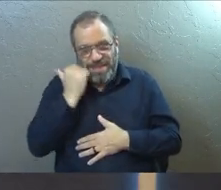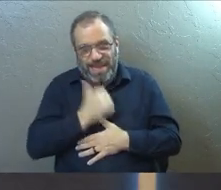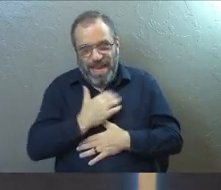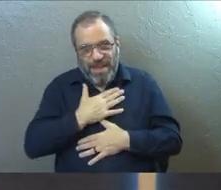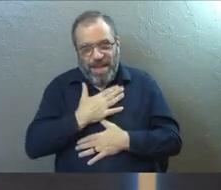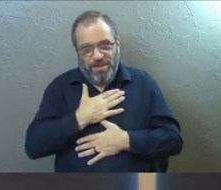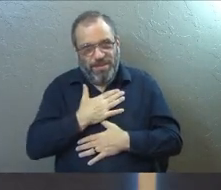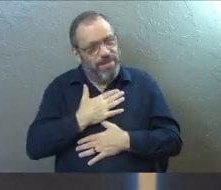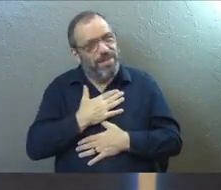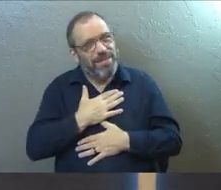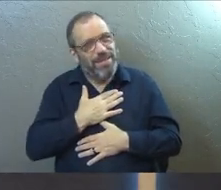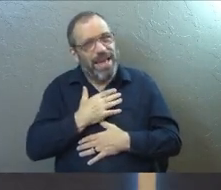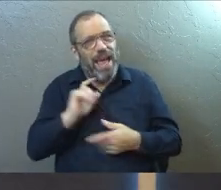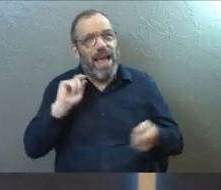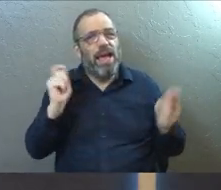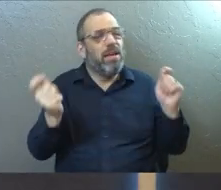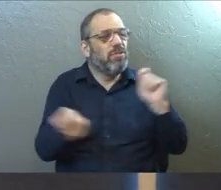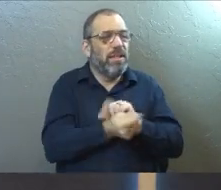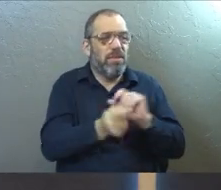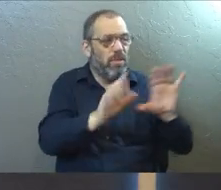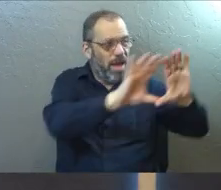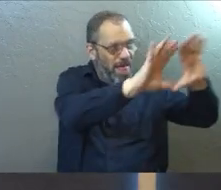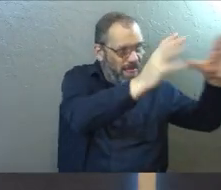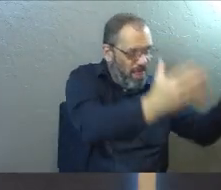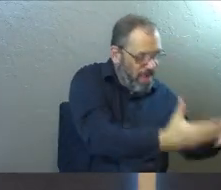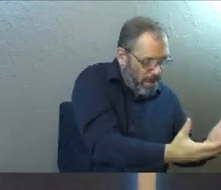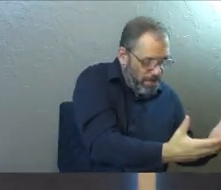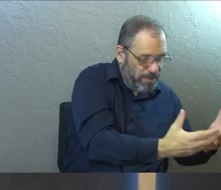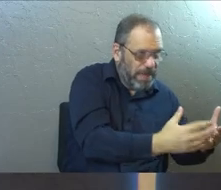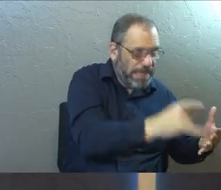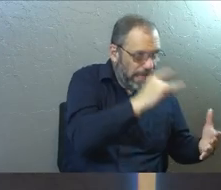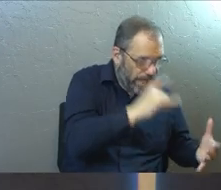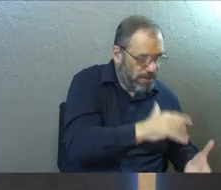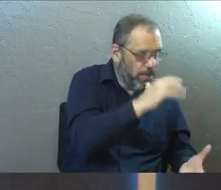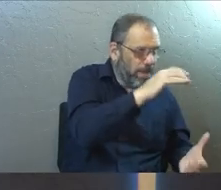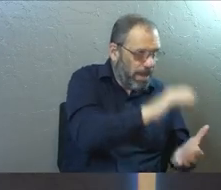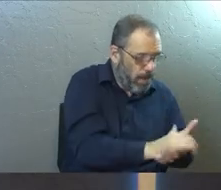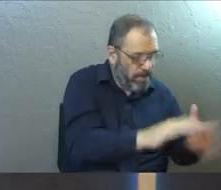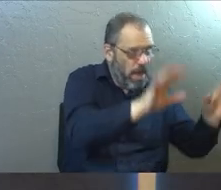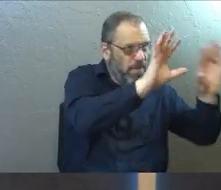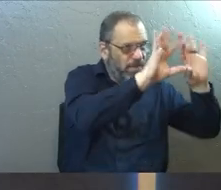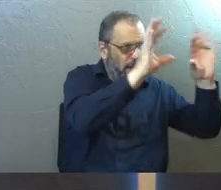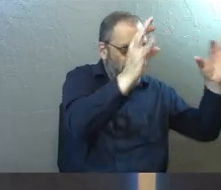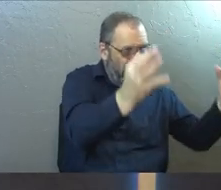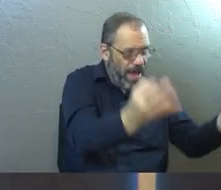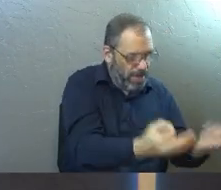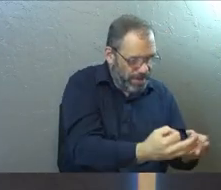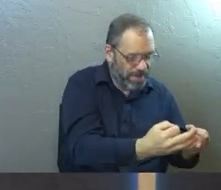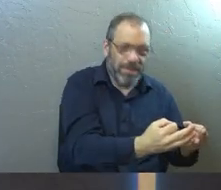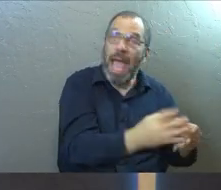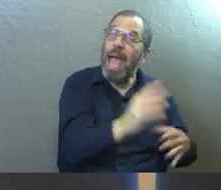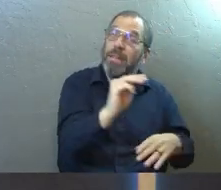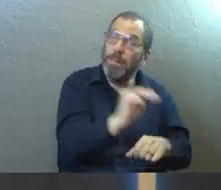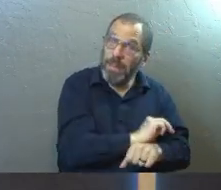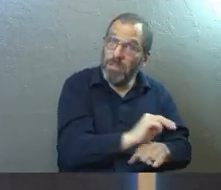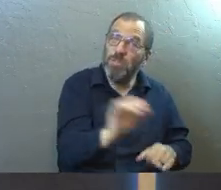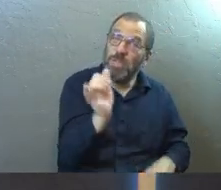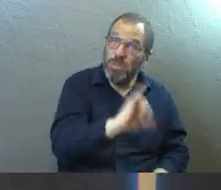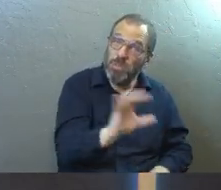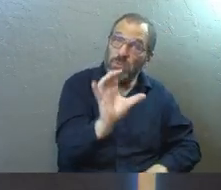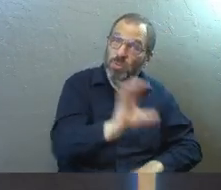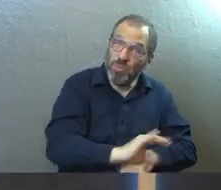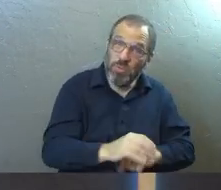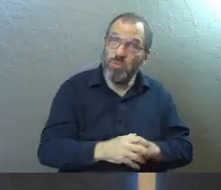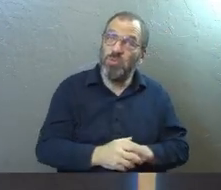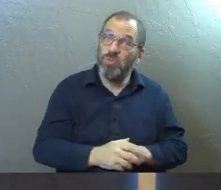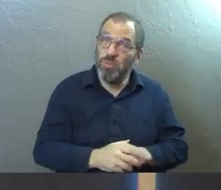daily life, my daily schedule. It changes it for all of them, for my kids, for Rachel, for our entire family. And the same is true for us as